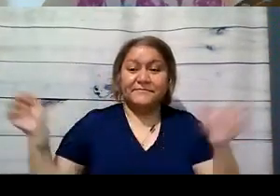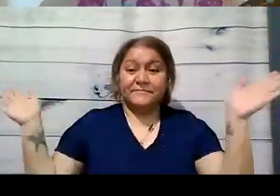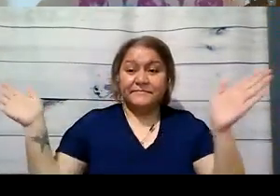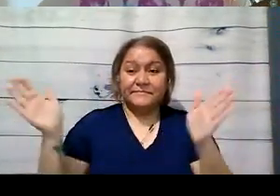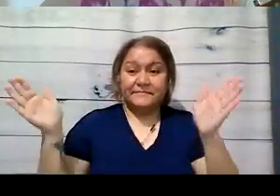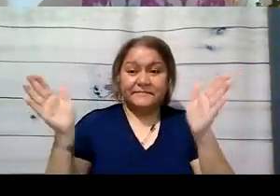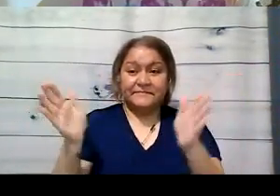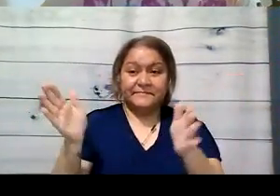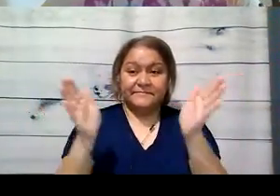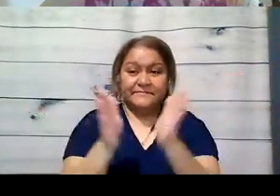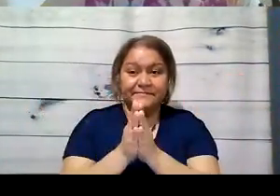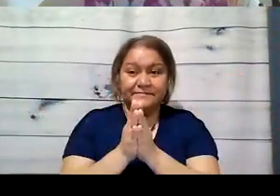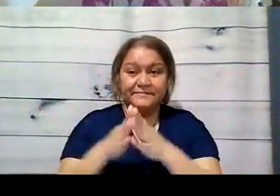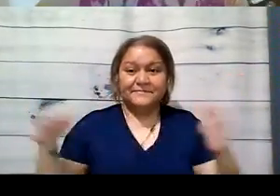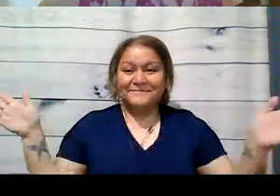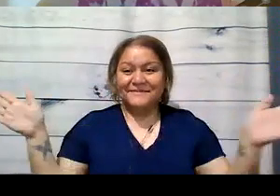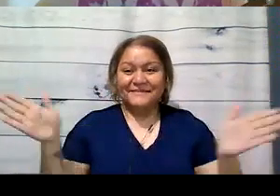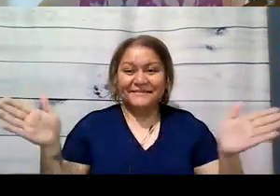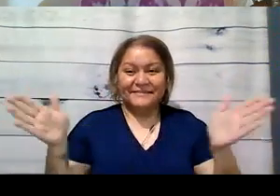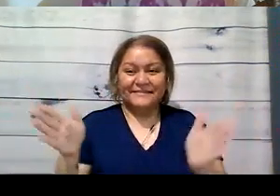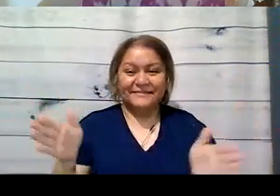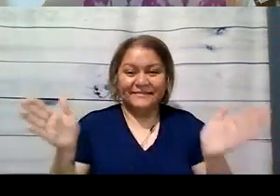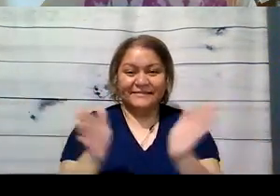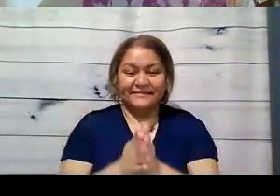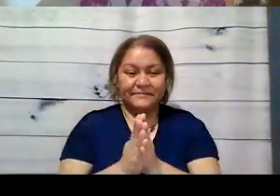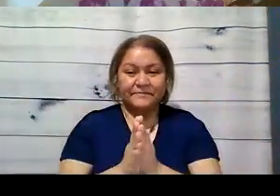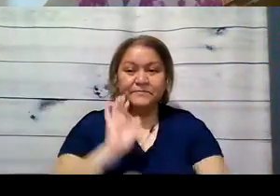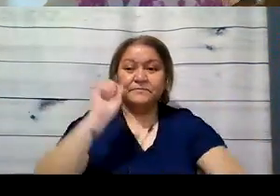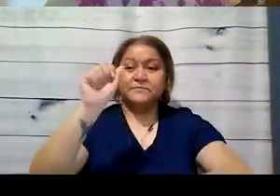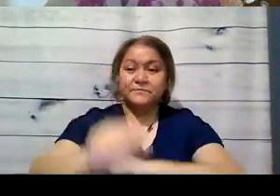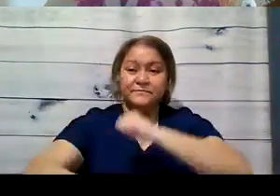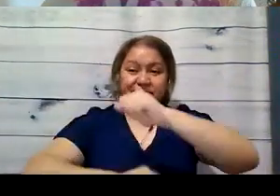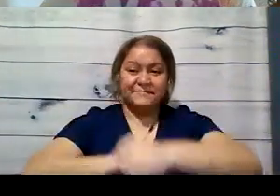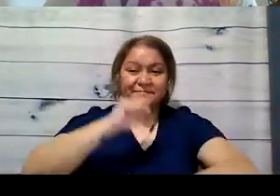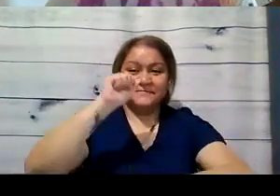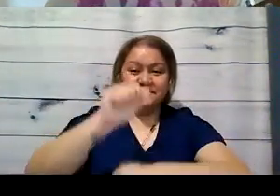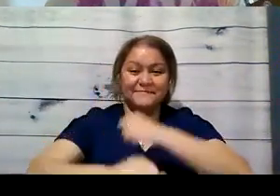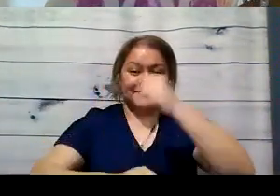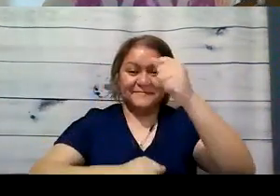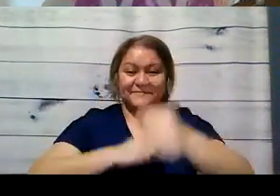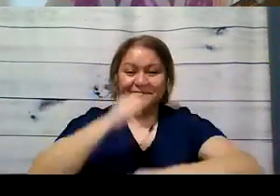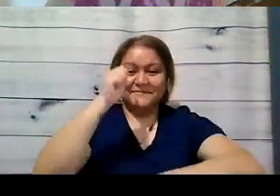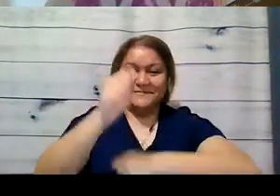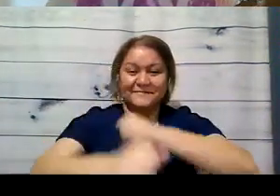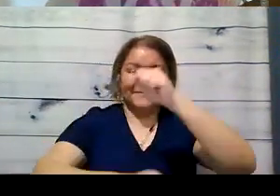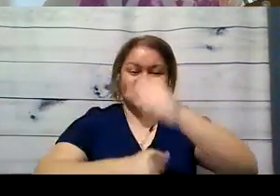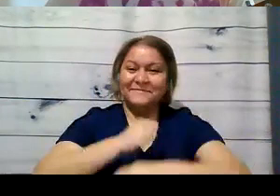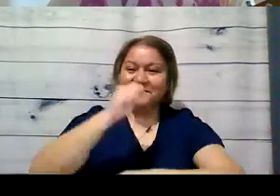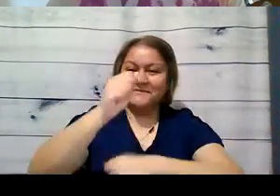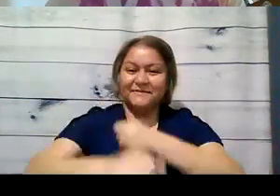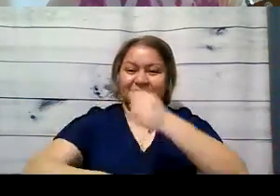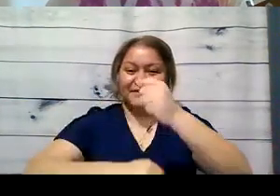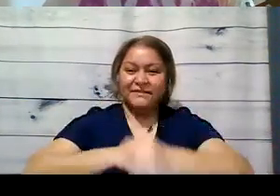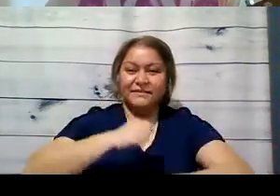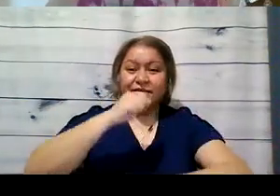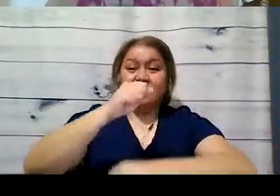roly-roly-poly. In, in, in, in, in, in. Roly poly, roly poly.